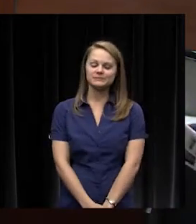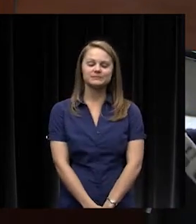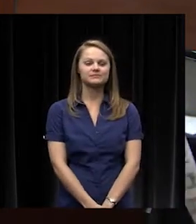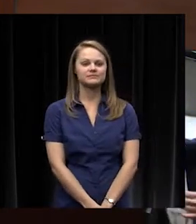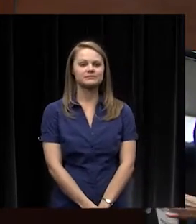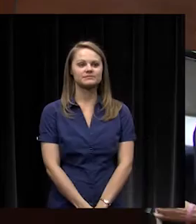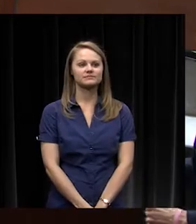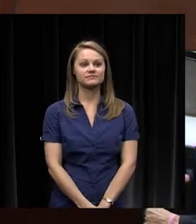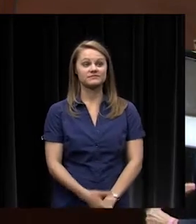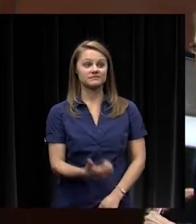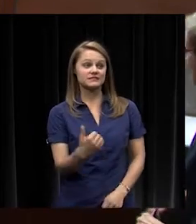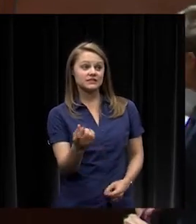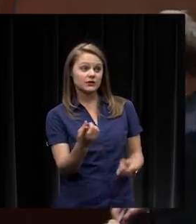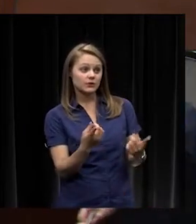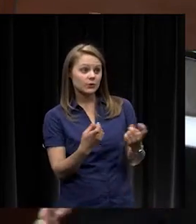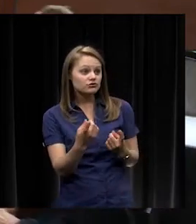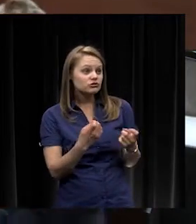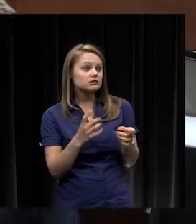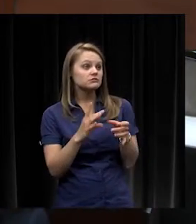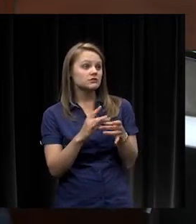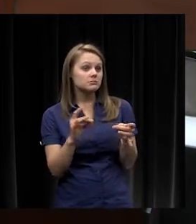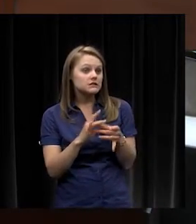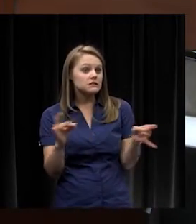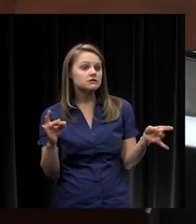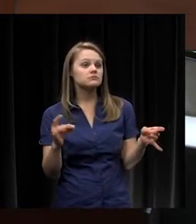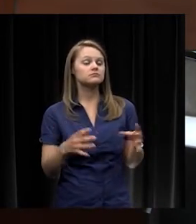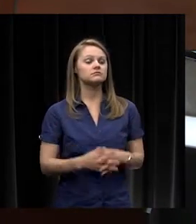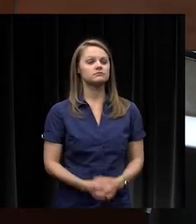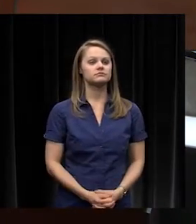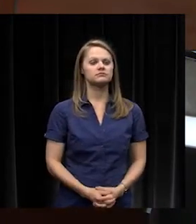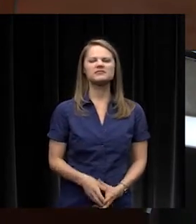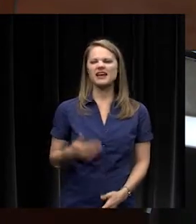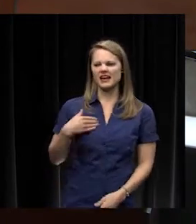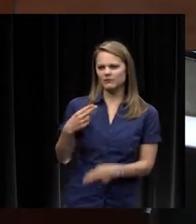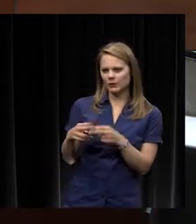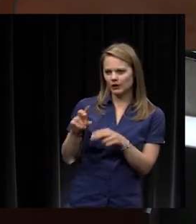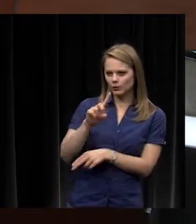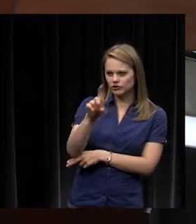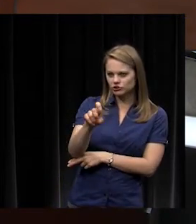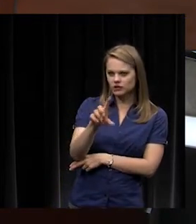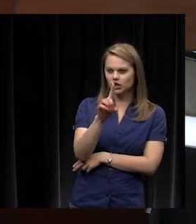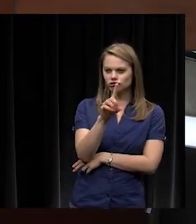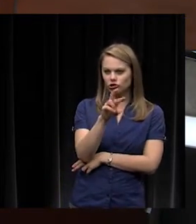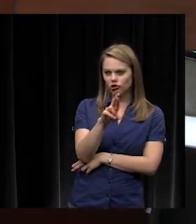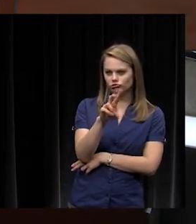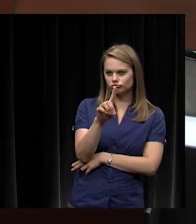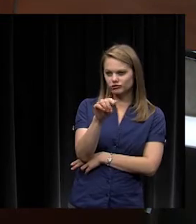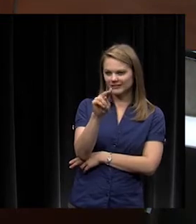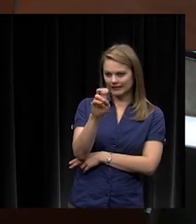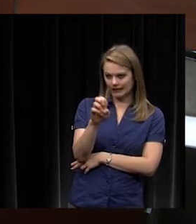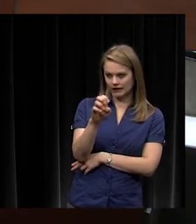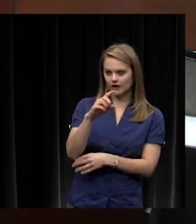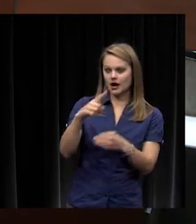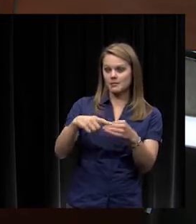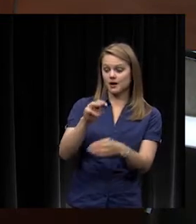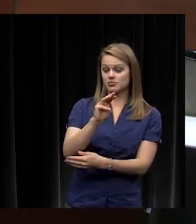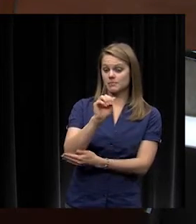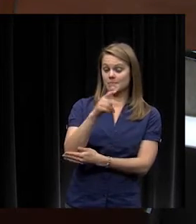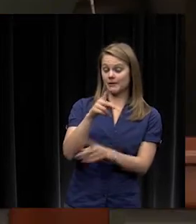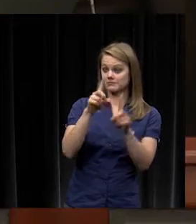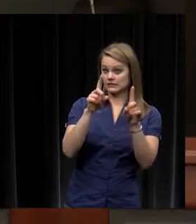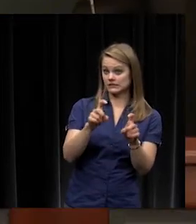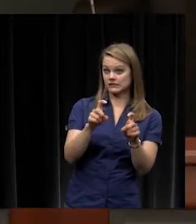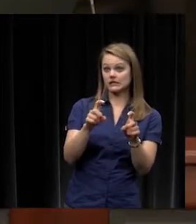Anybody have any questions or comments? I have a quick one. Dr. Dane, at the MAPS testing, I'm hearing great things from the